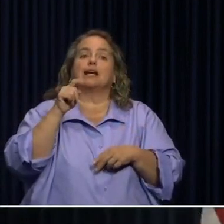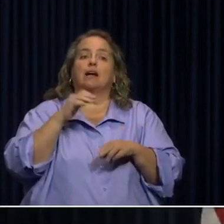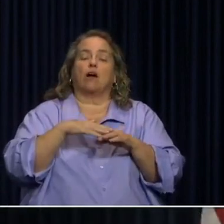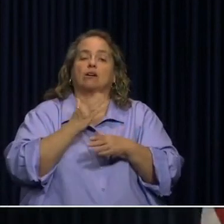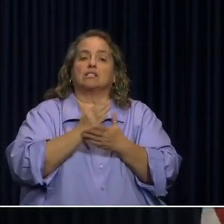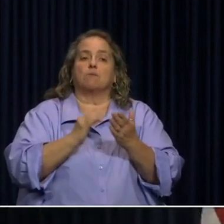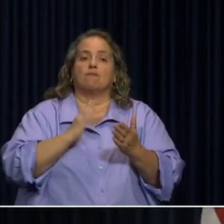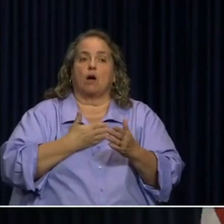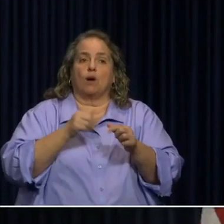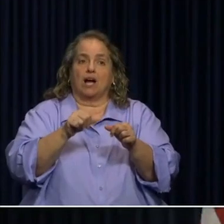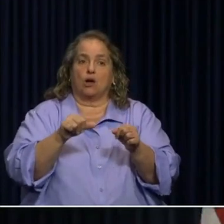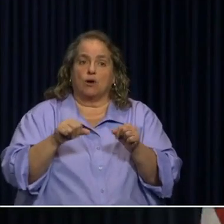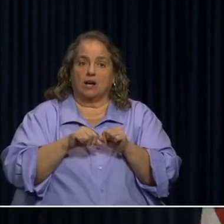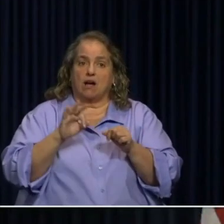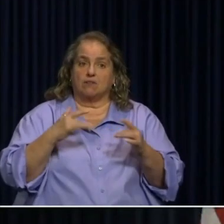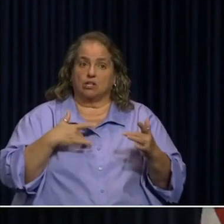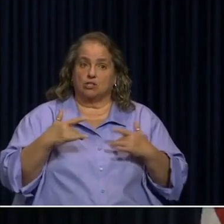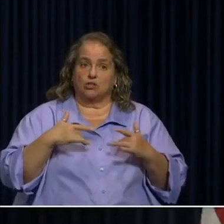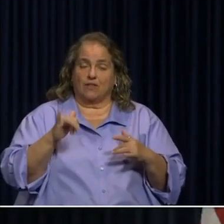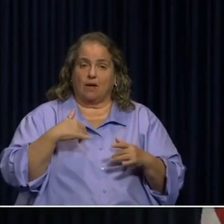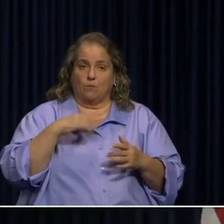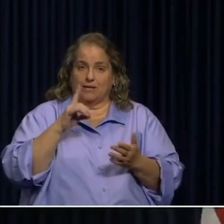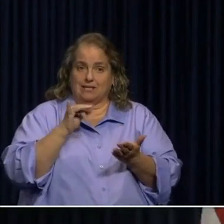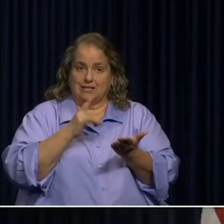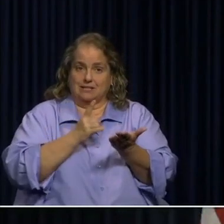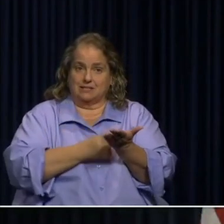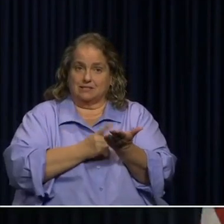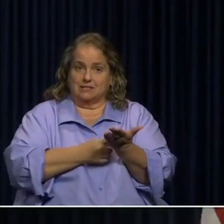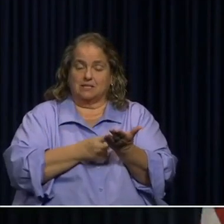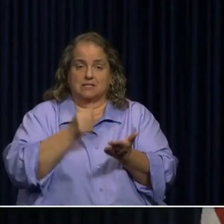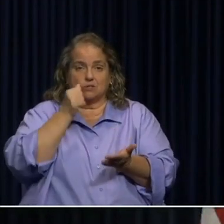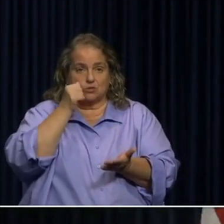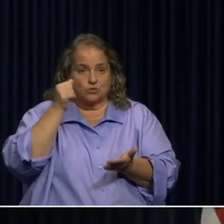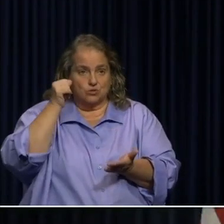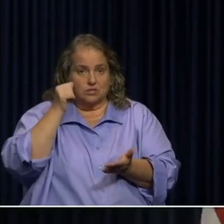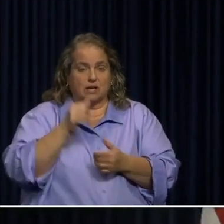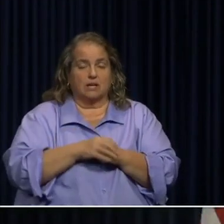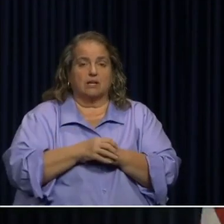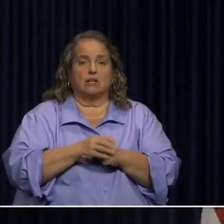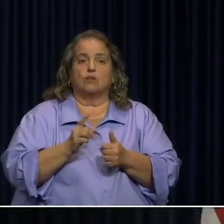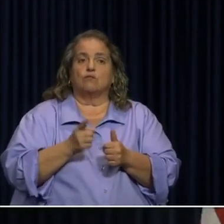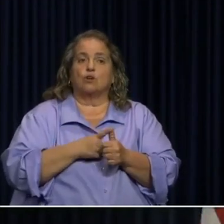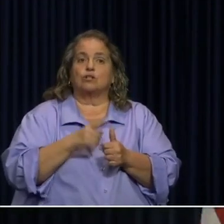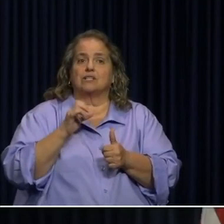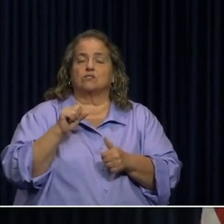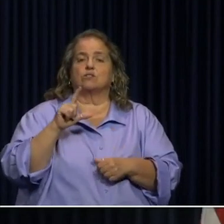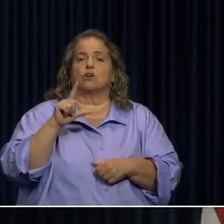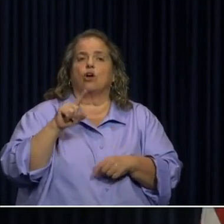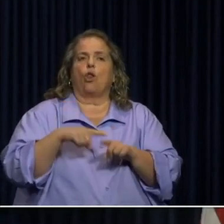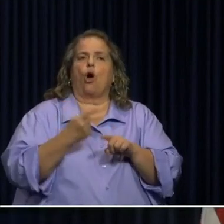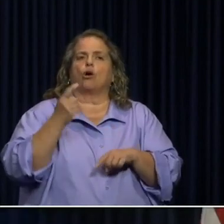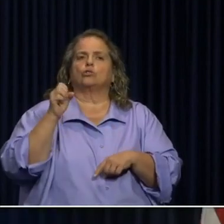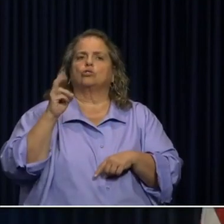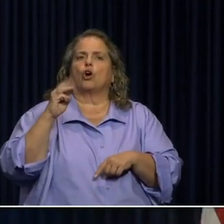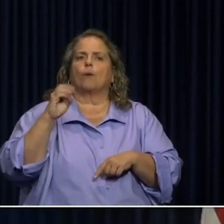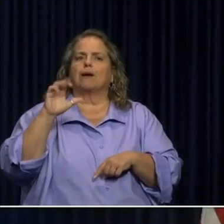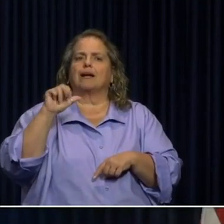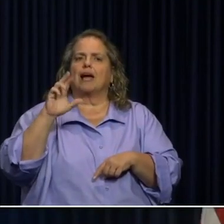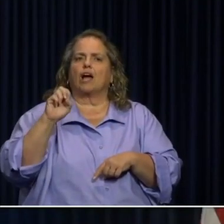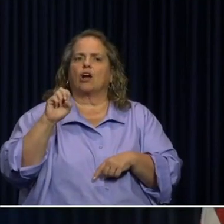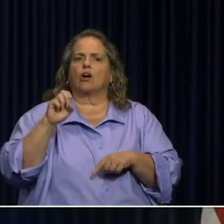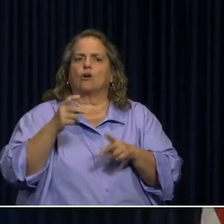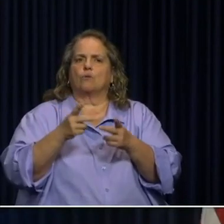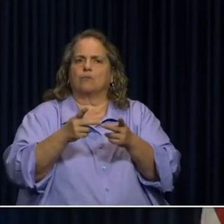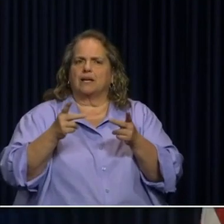areas of concern that we talked about yesterday. The first is long-term care